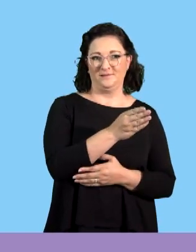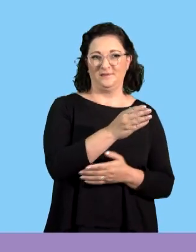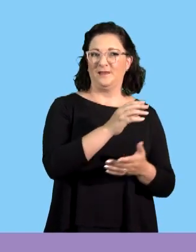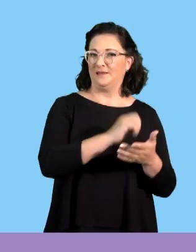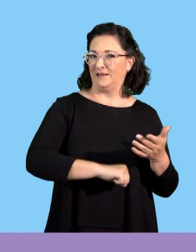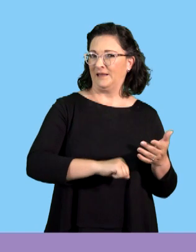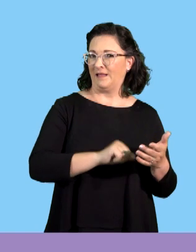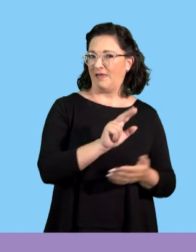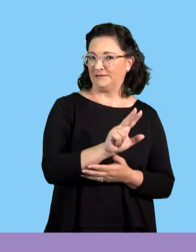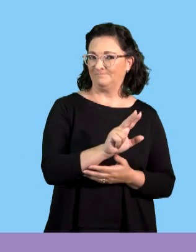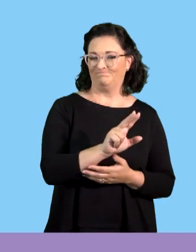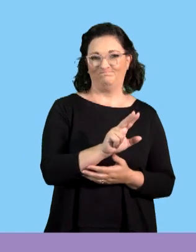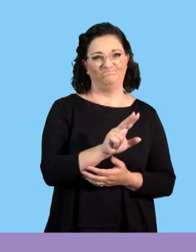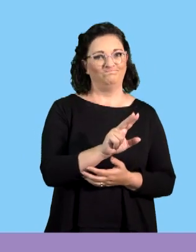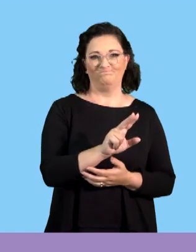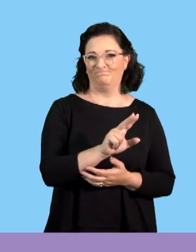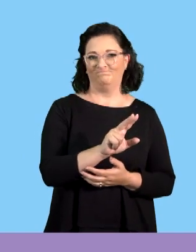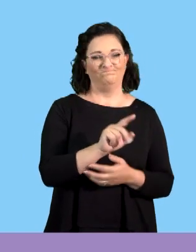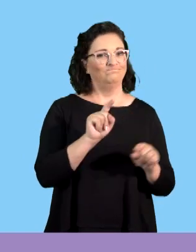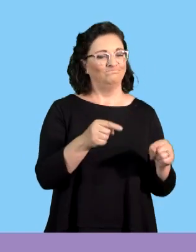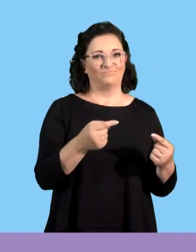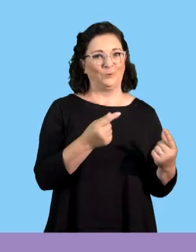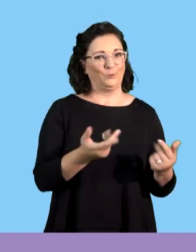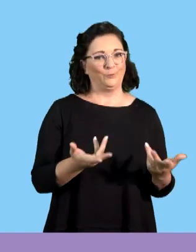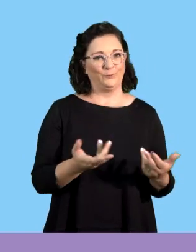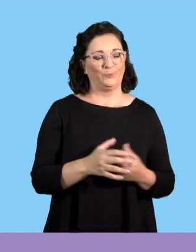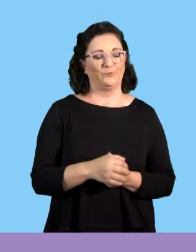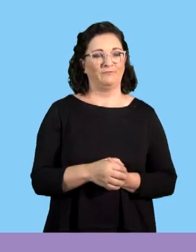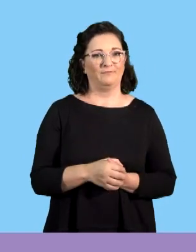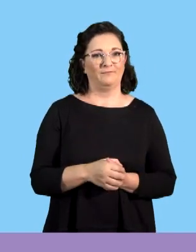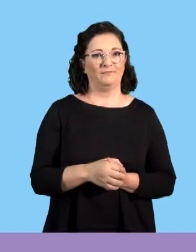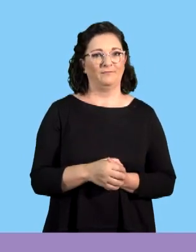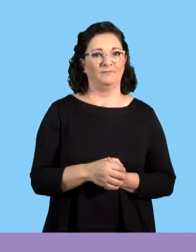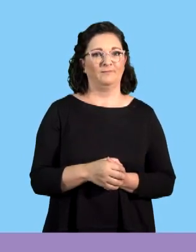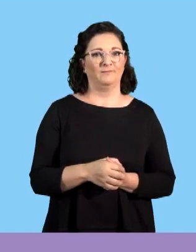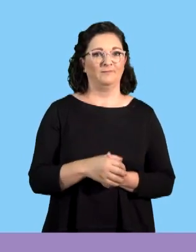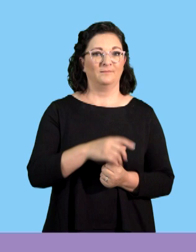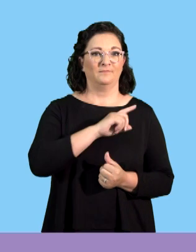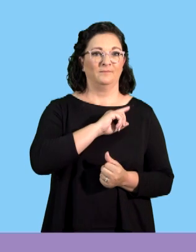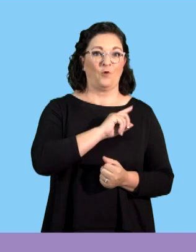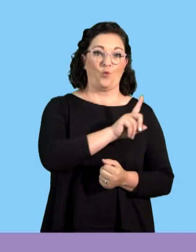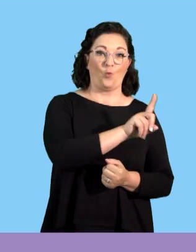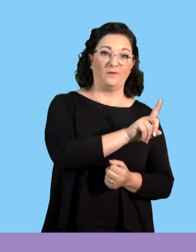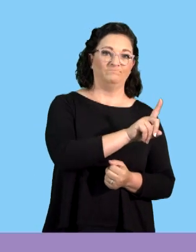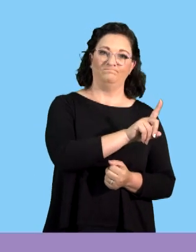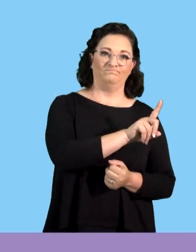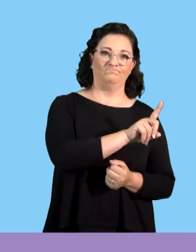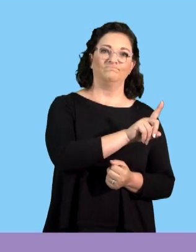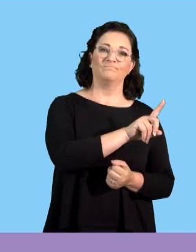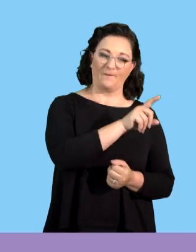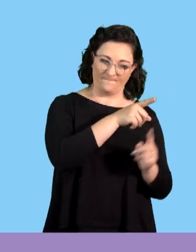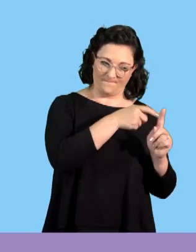units, subtract 8 units. And this can't be done. Now we then go and